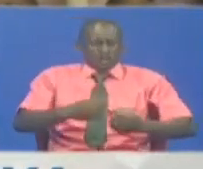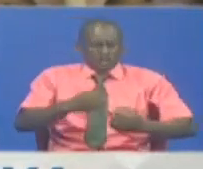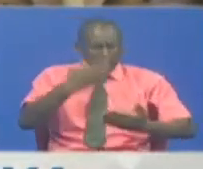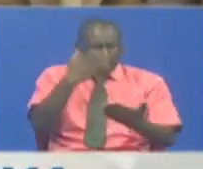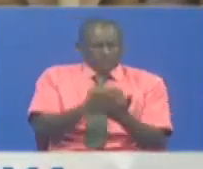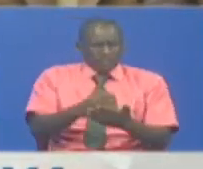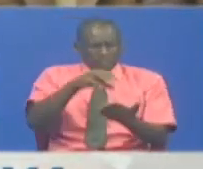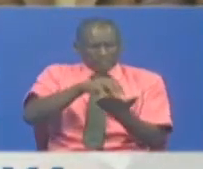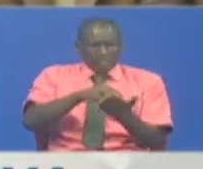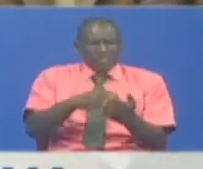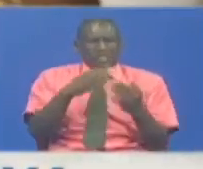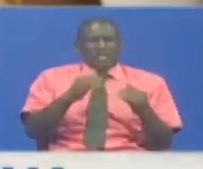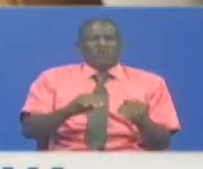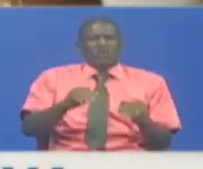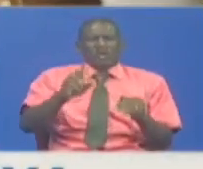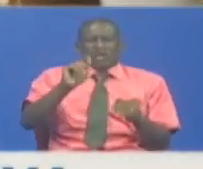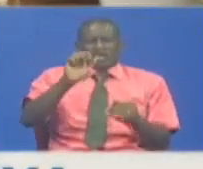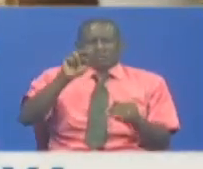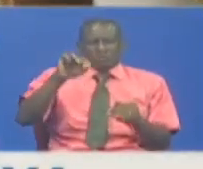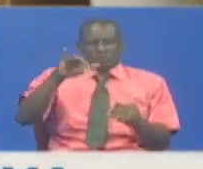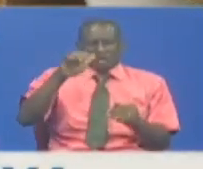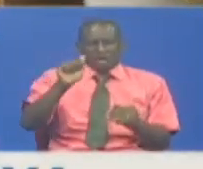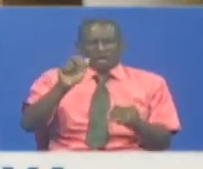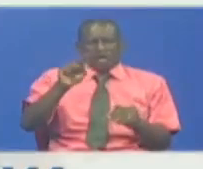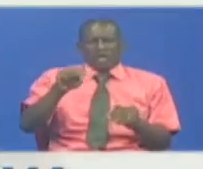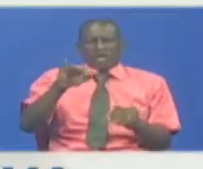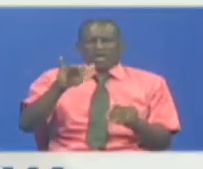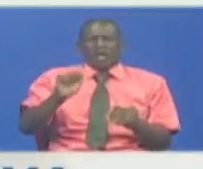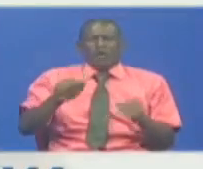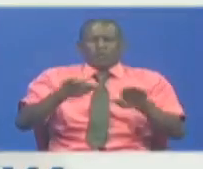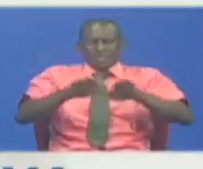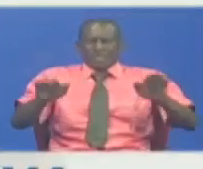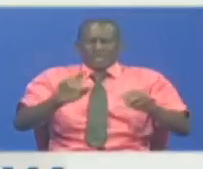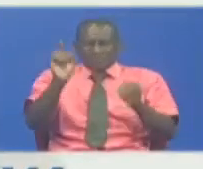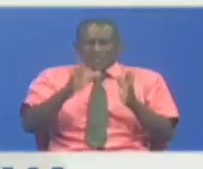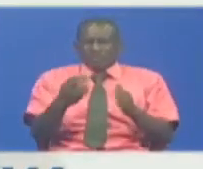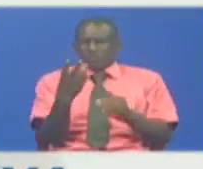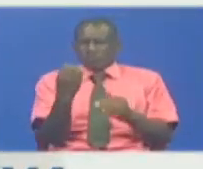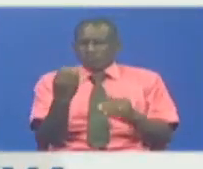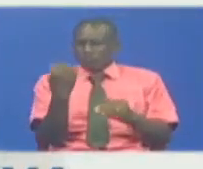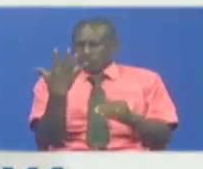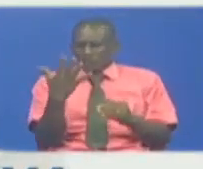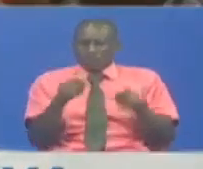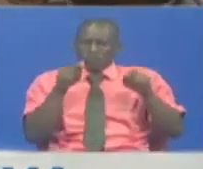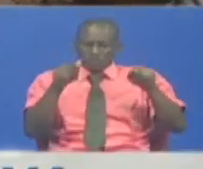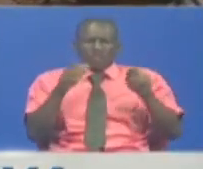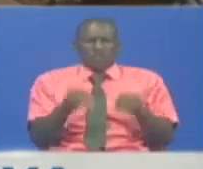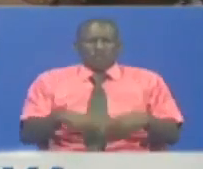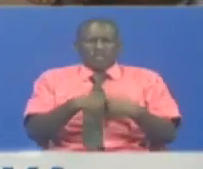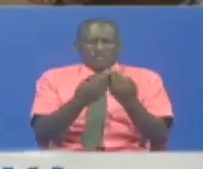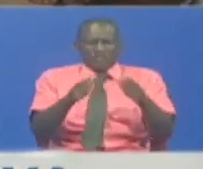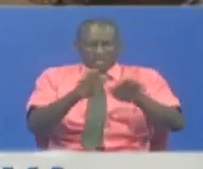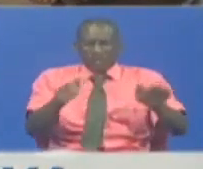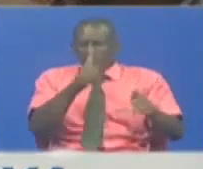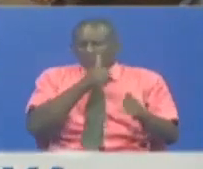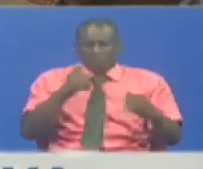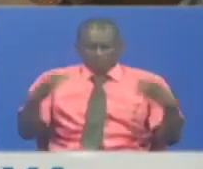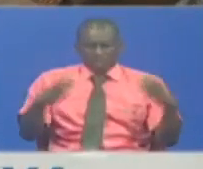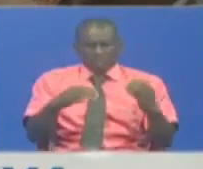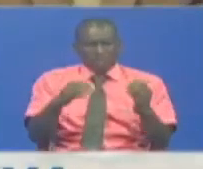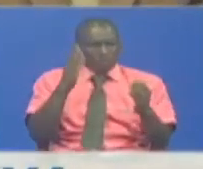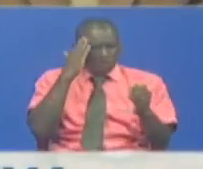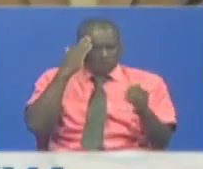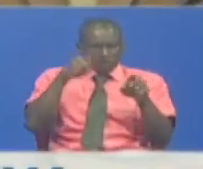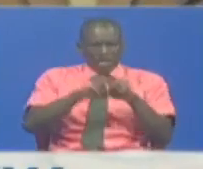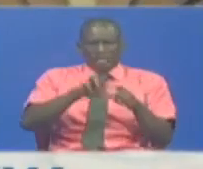lands minister as the land minister, beg your pardon, in 2005, was accused of allocating a parcel of land to a private company known as